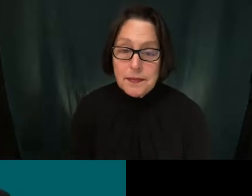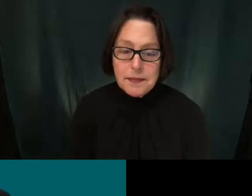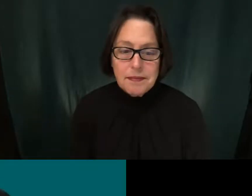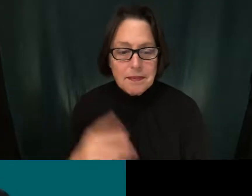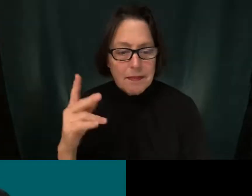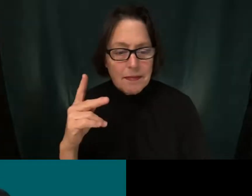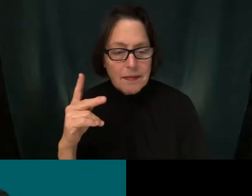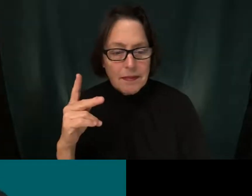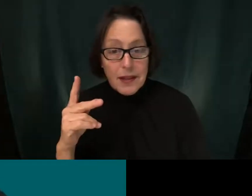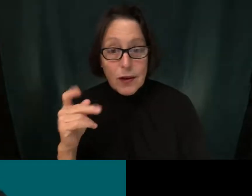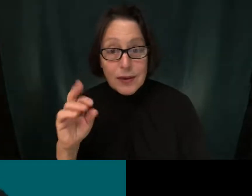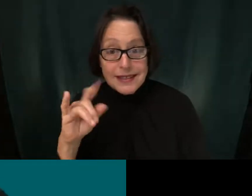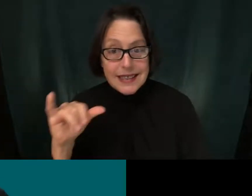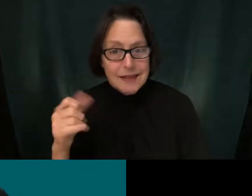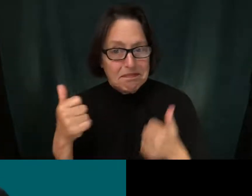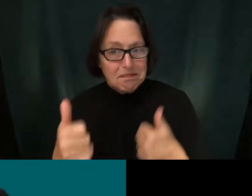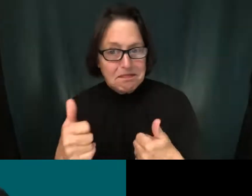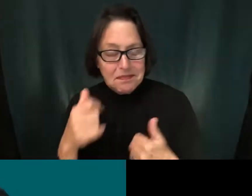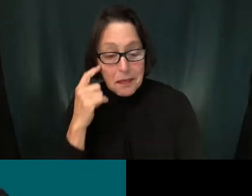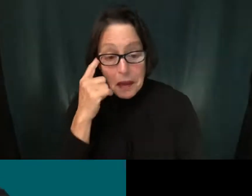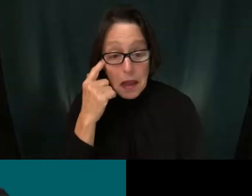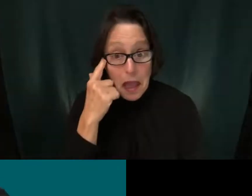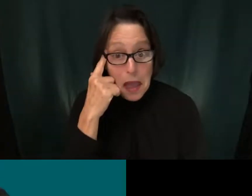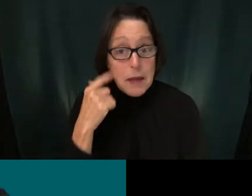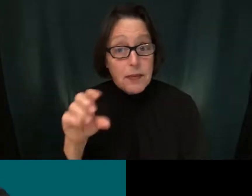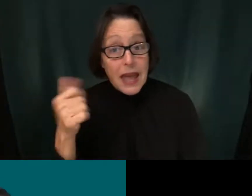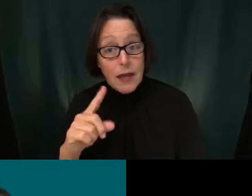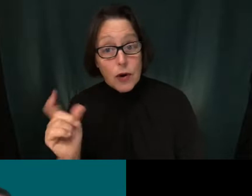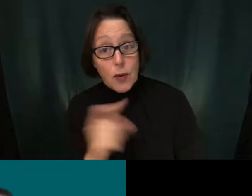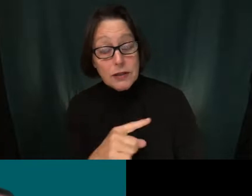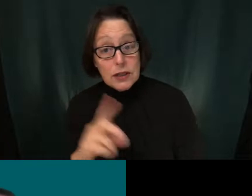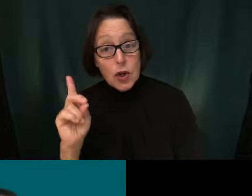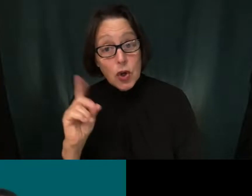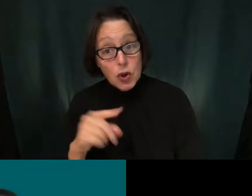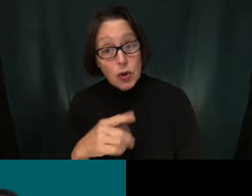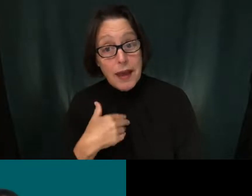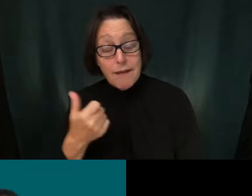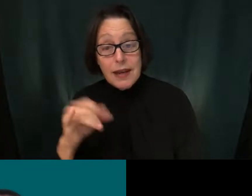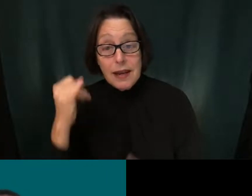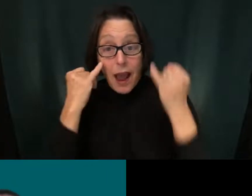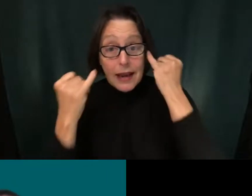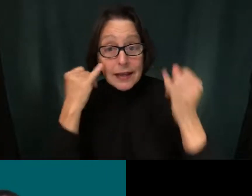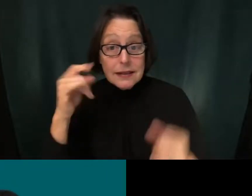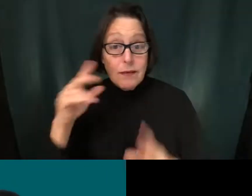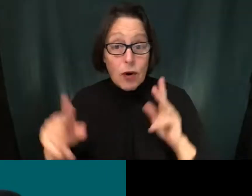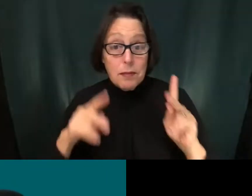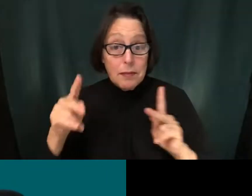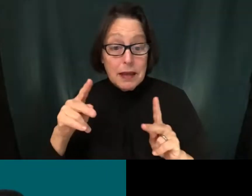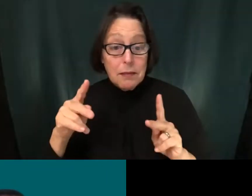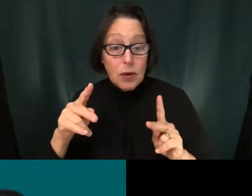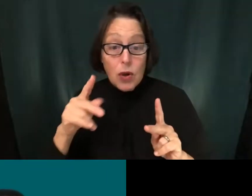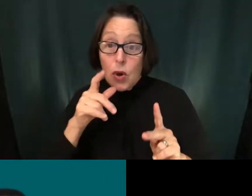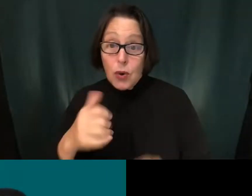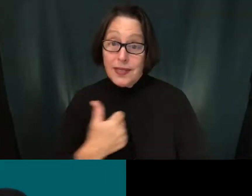Awesome. There's another one I saw here. Do you have any tips for people who they